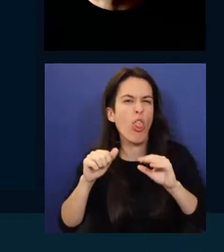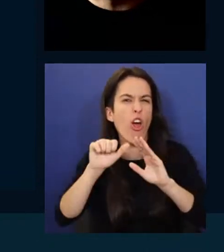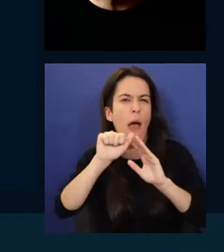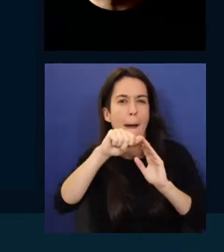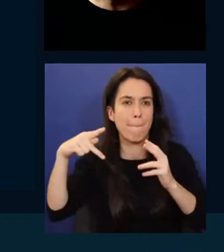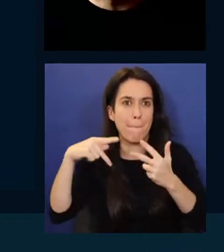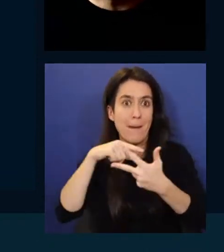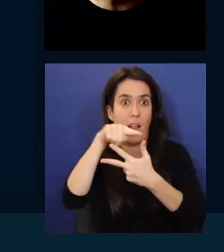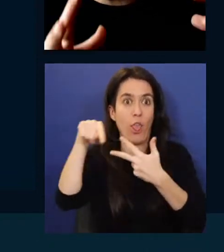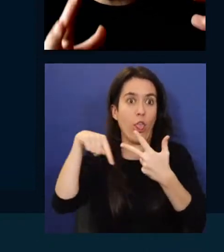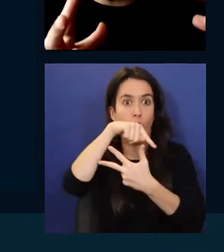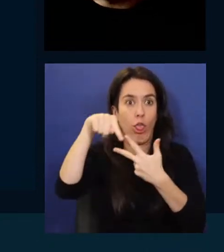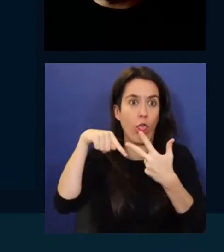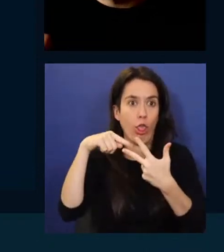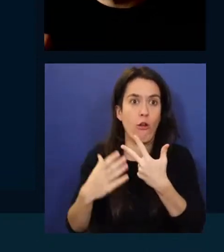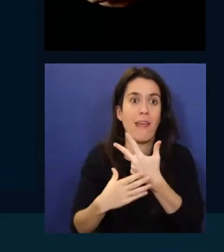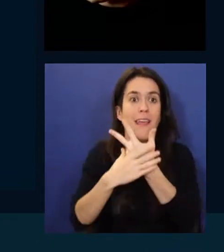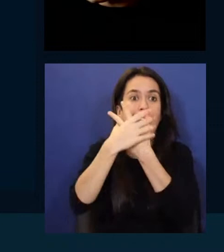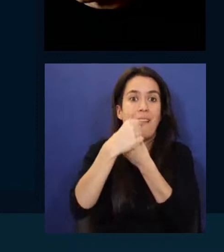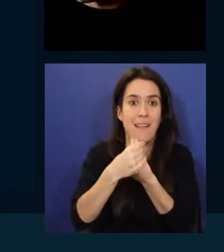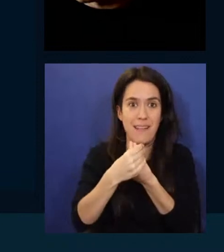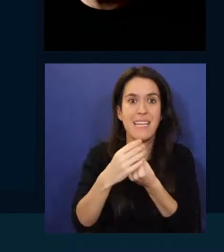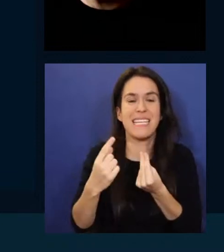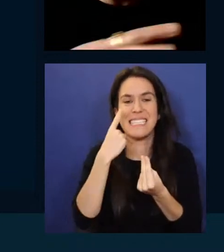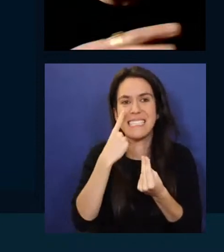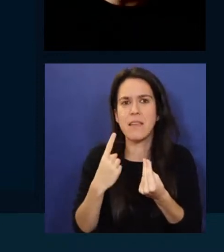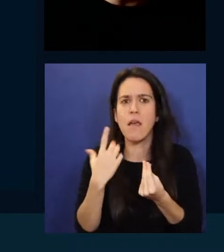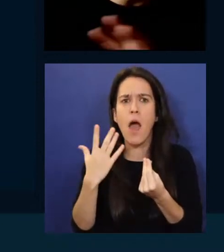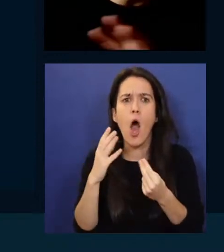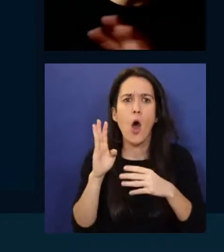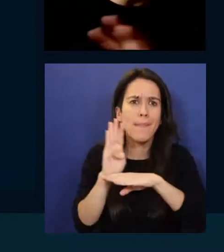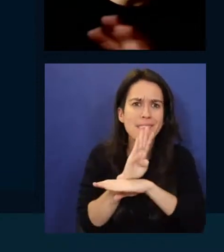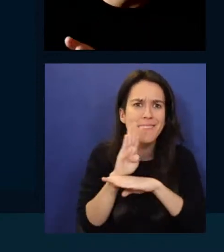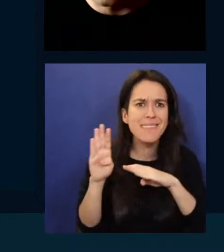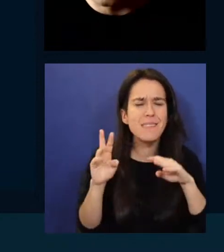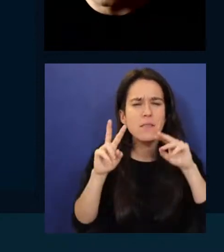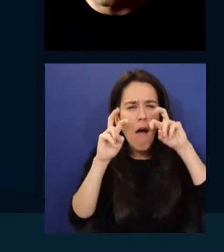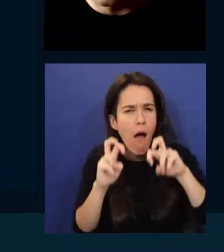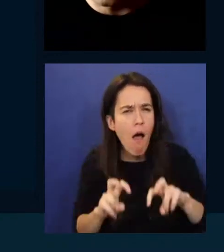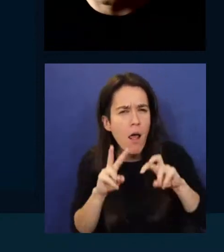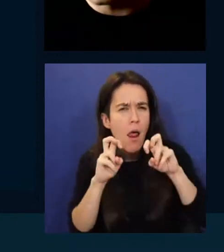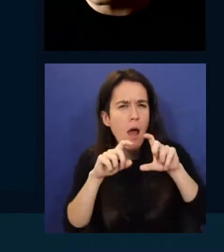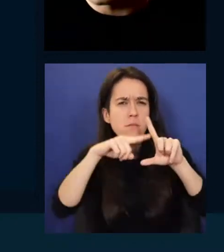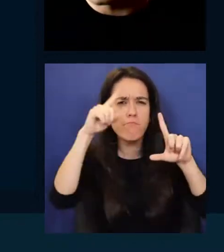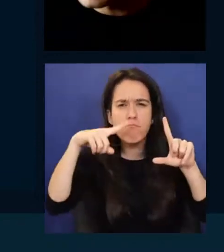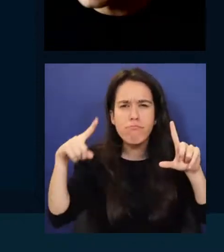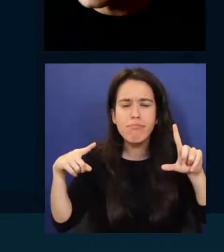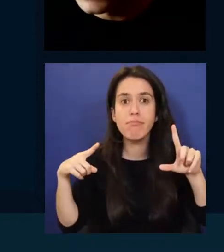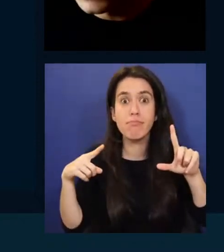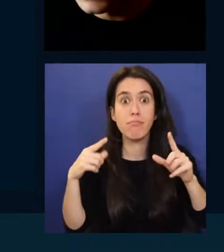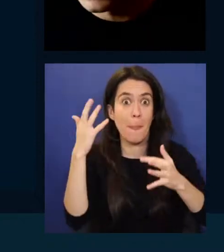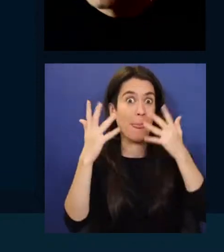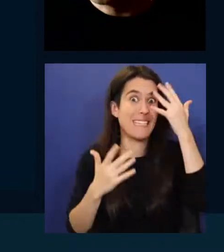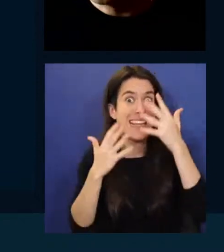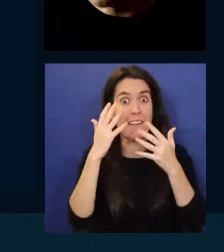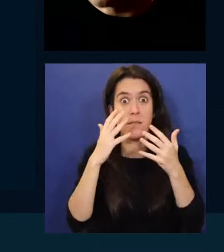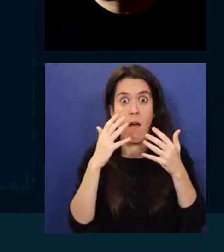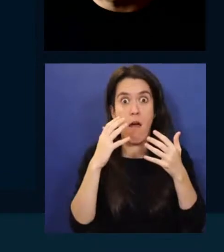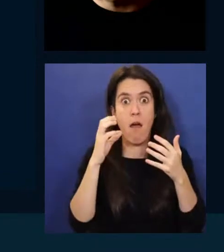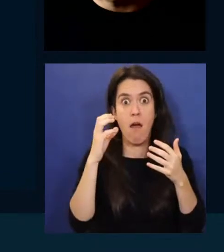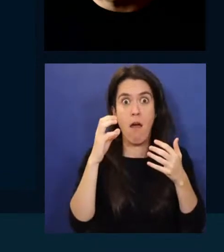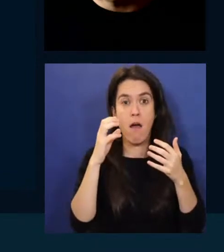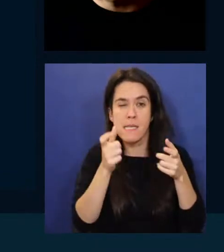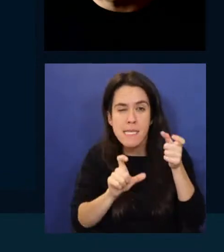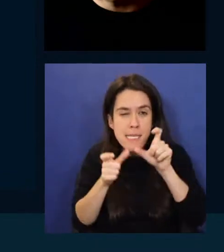experience between data engineers, business analysts, and data engineers with data scientists who want to use process data to